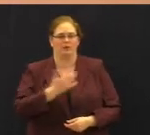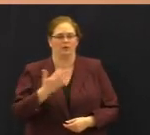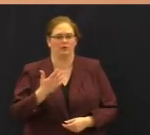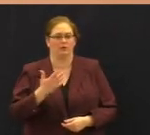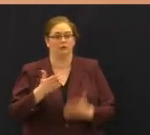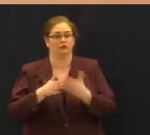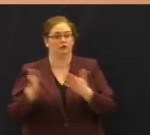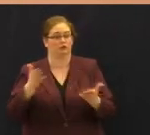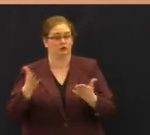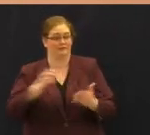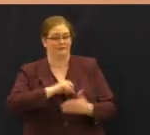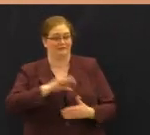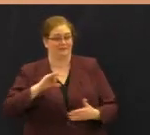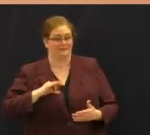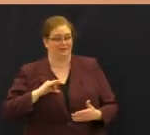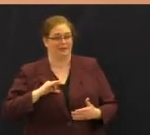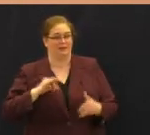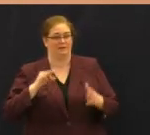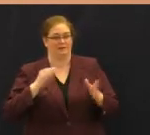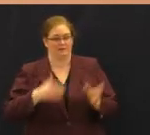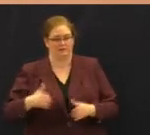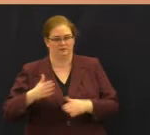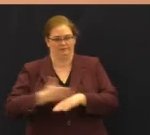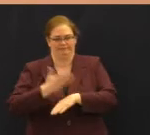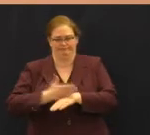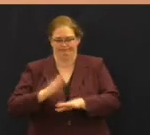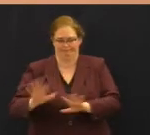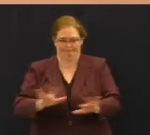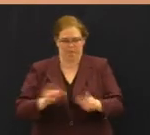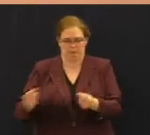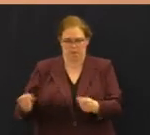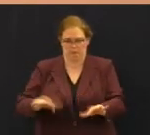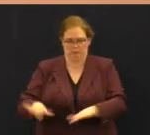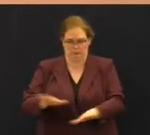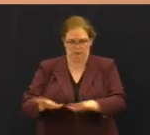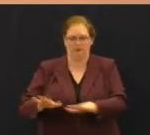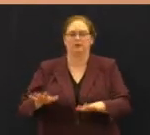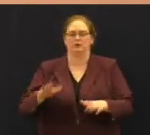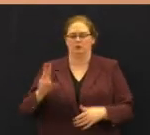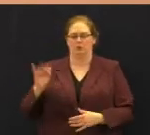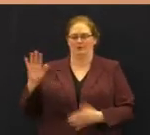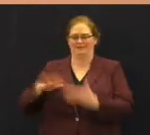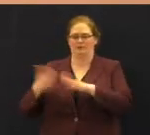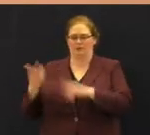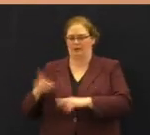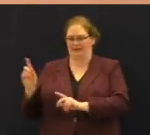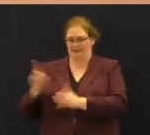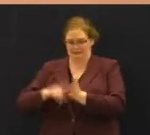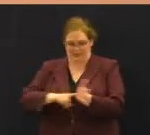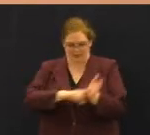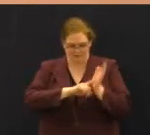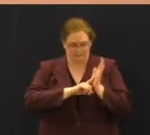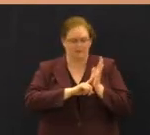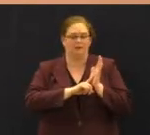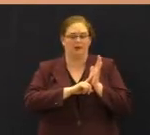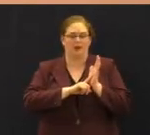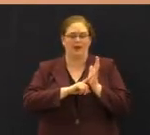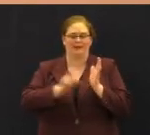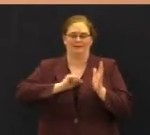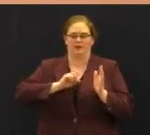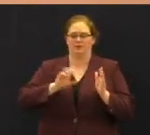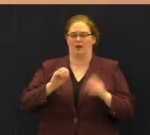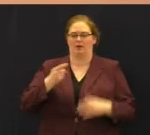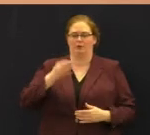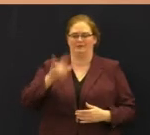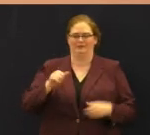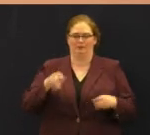General Services staff is preparing the site so that Warwick Township can come in and inspect and give us an occupancy permit.